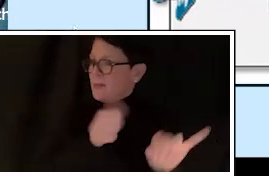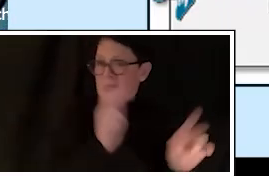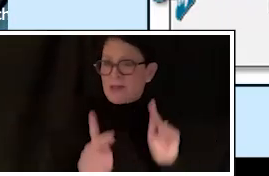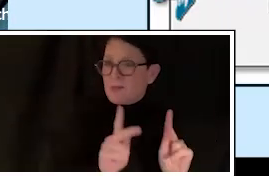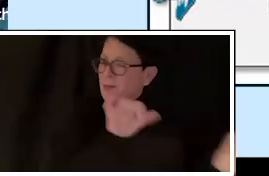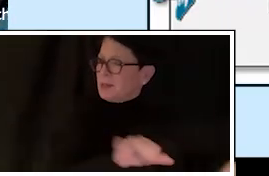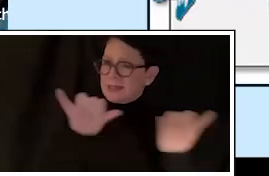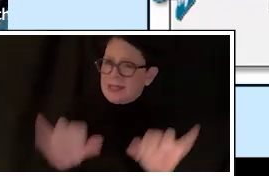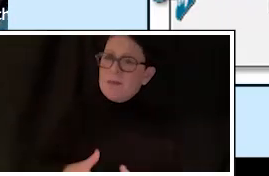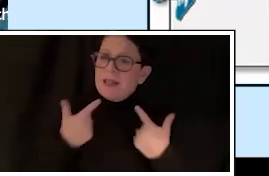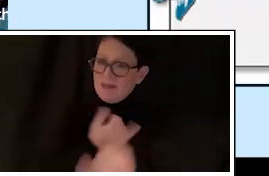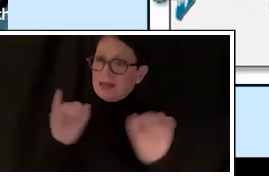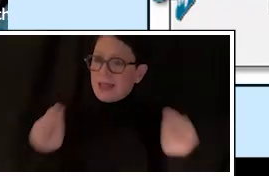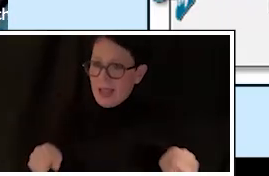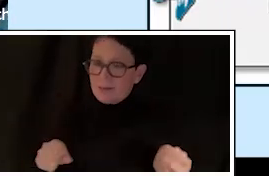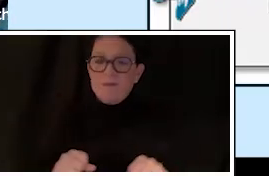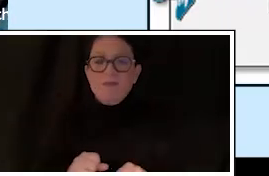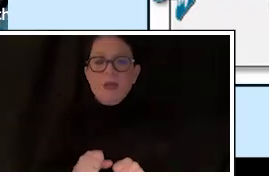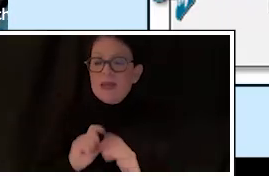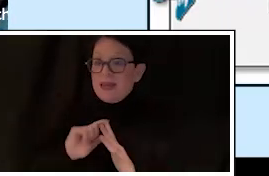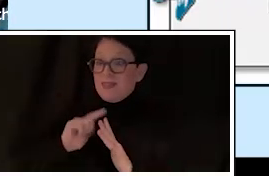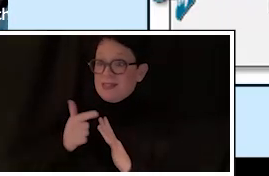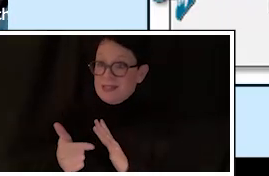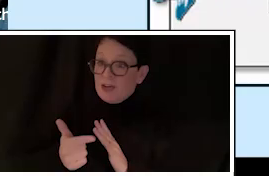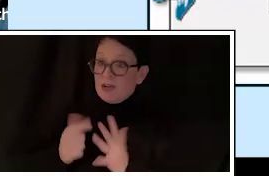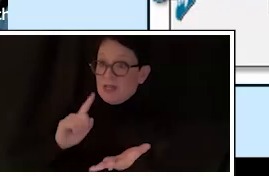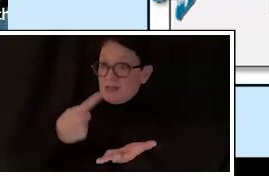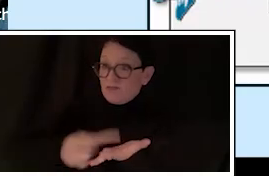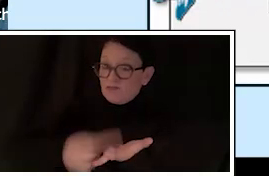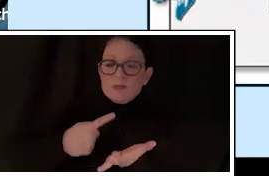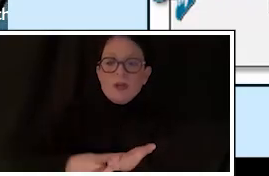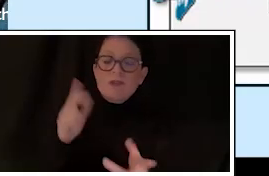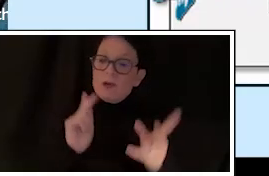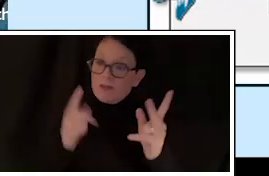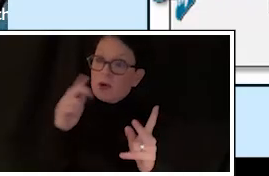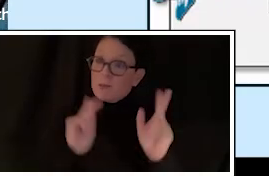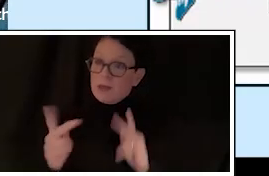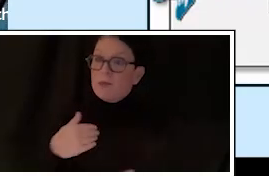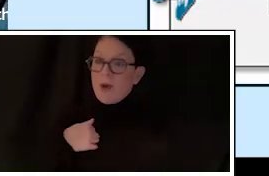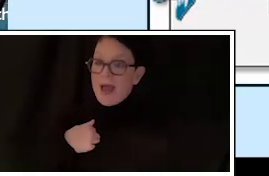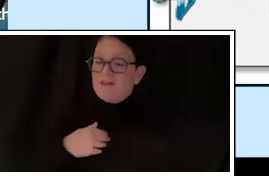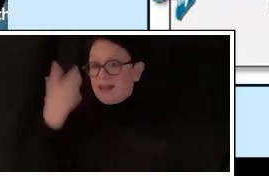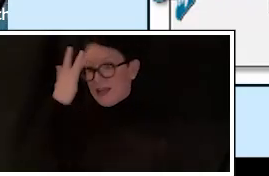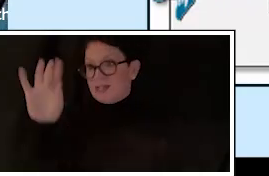does. Well, the series is designed primarily for individuals who have an